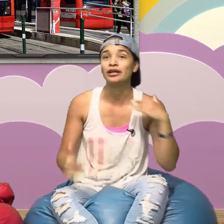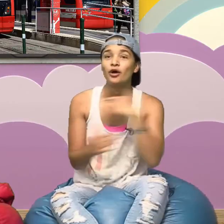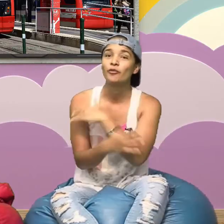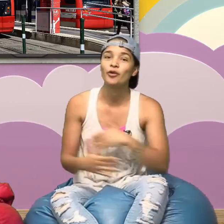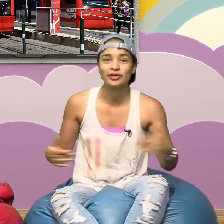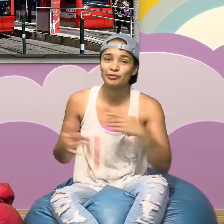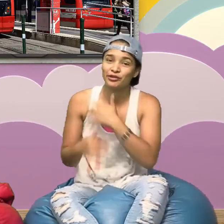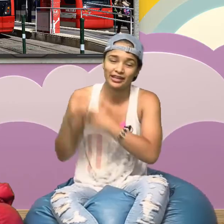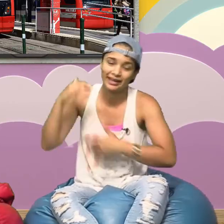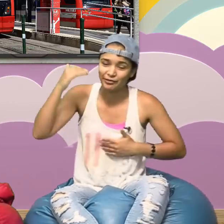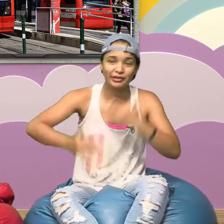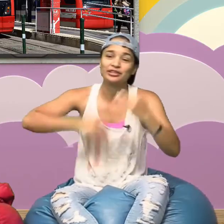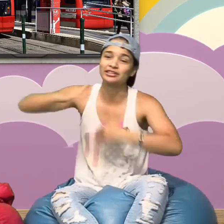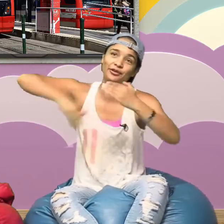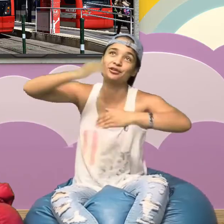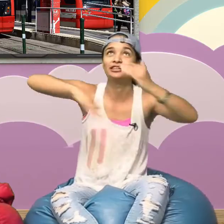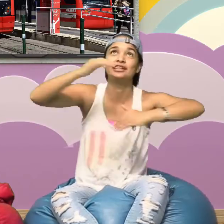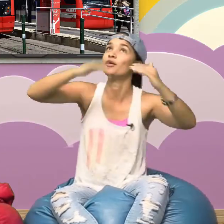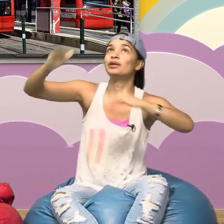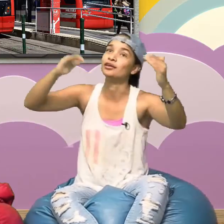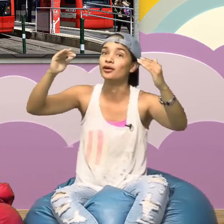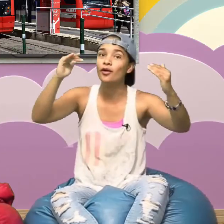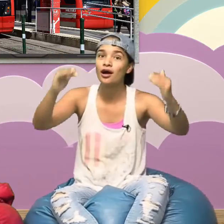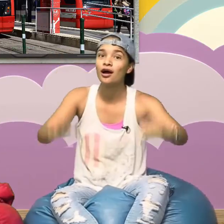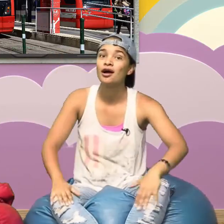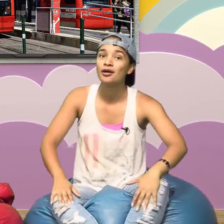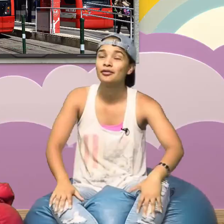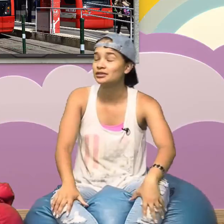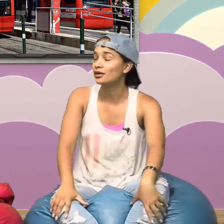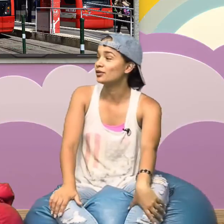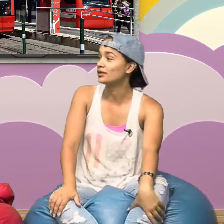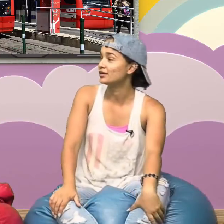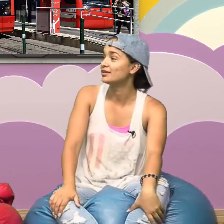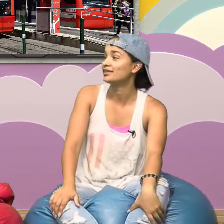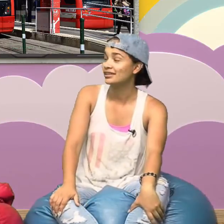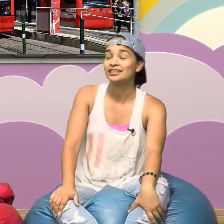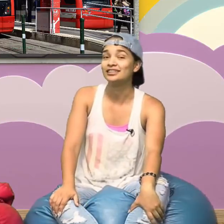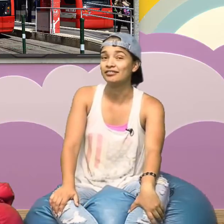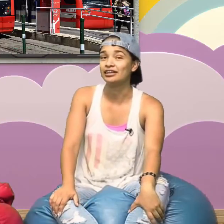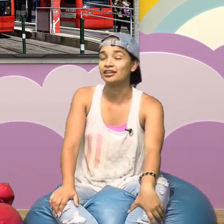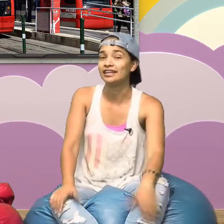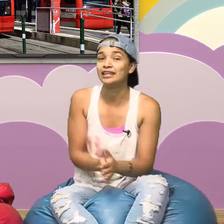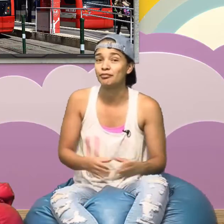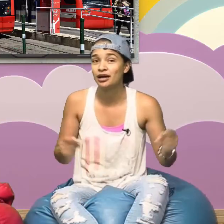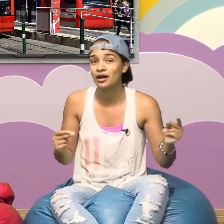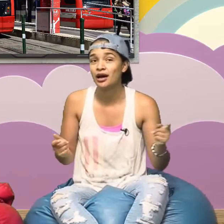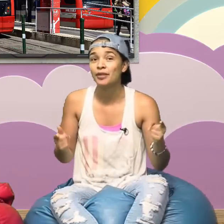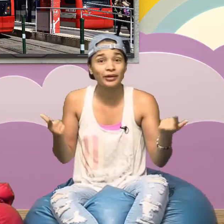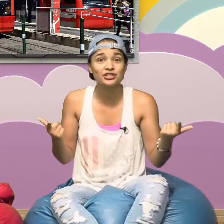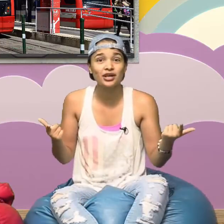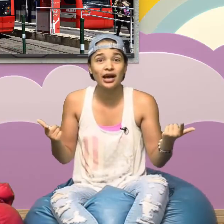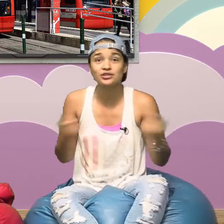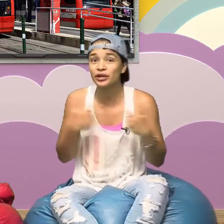You know, but we won't ever be on their level because they're constantly going, you know. Yeah, it's hard to catch up. It's definitely hard to catch But we can up.